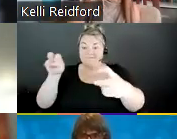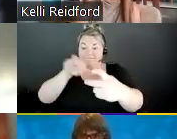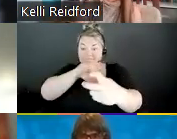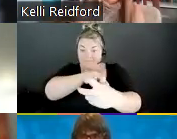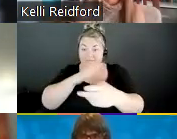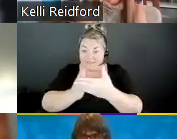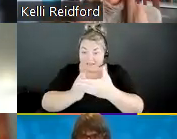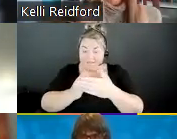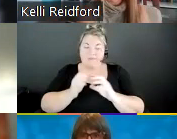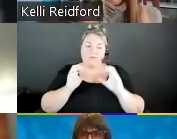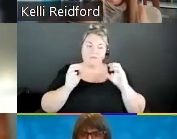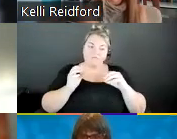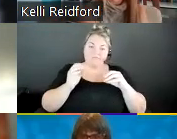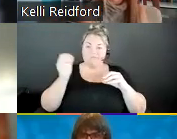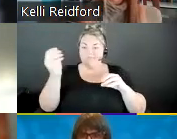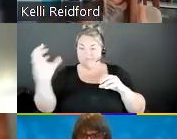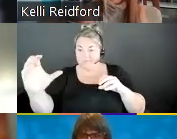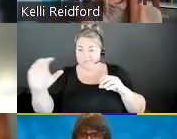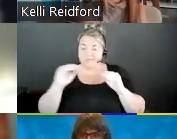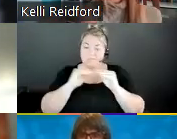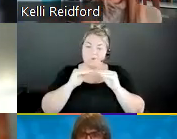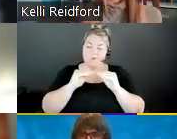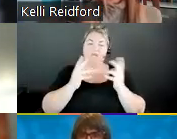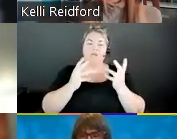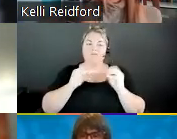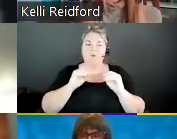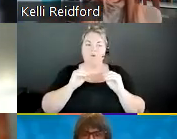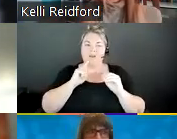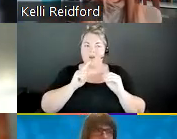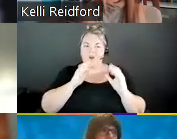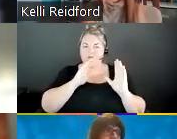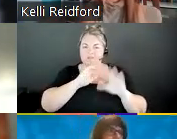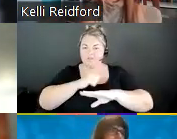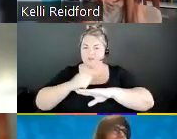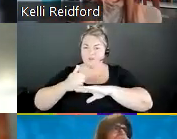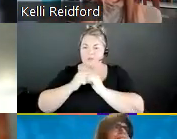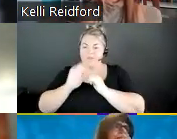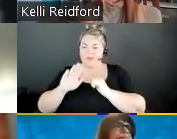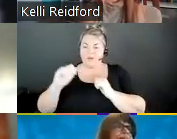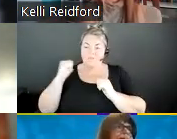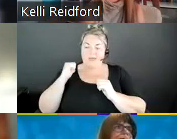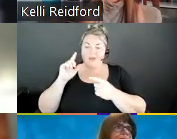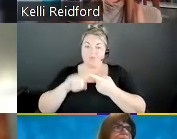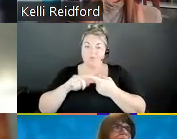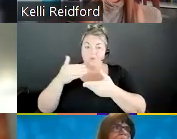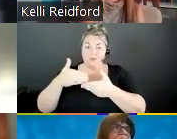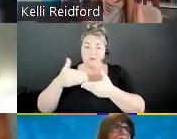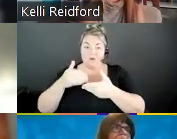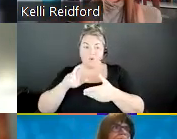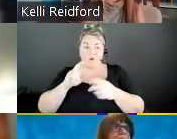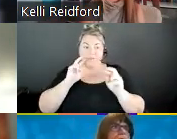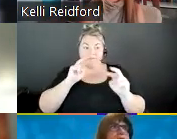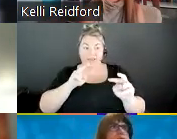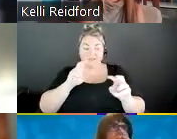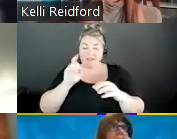more chairs at others. And they're all situated with their backs to the window, facing doors, all